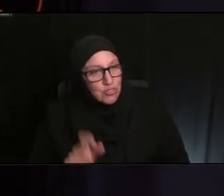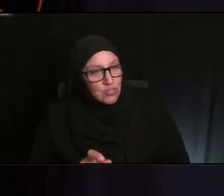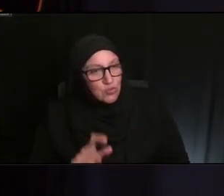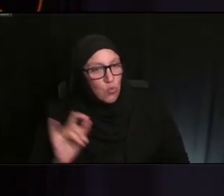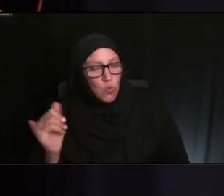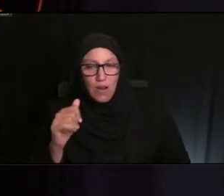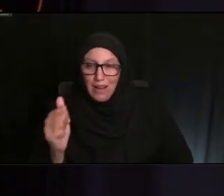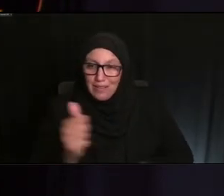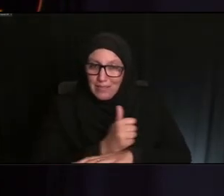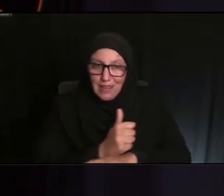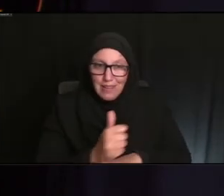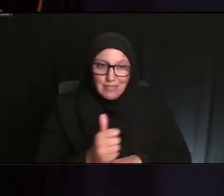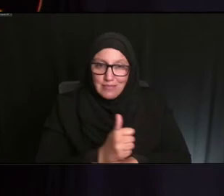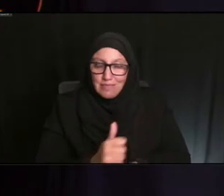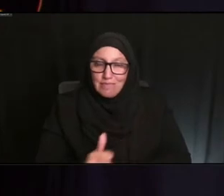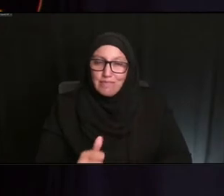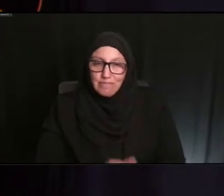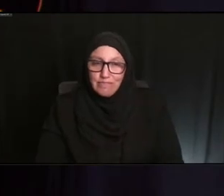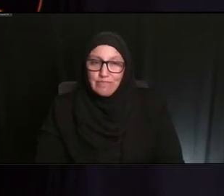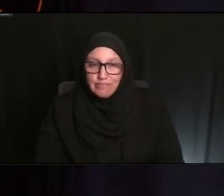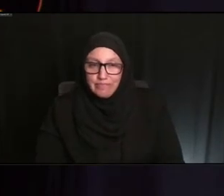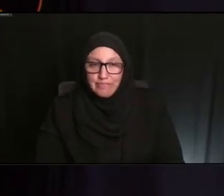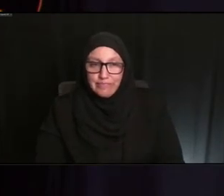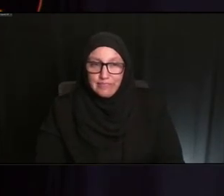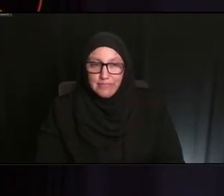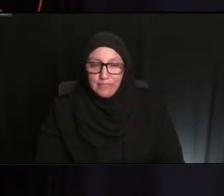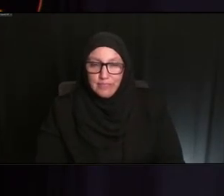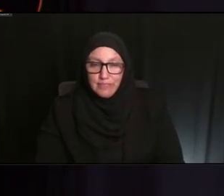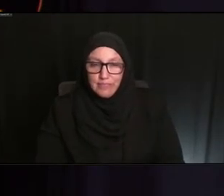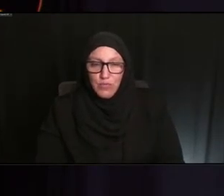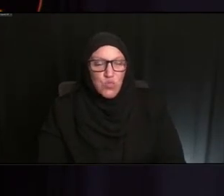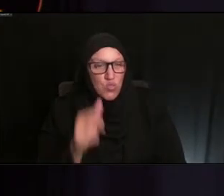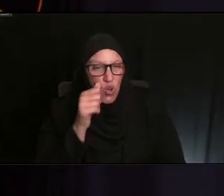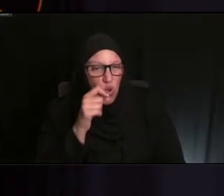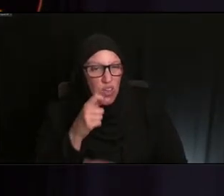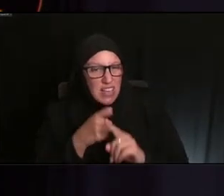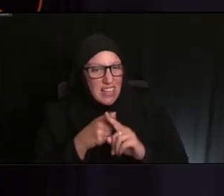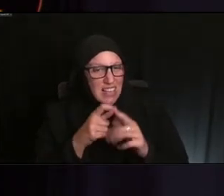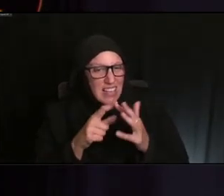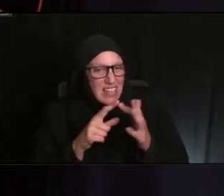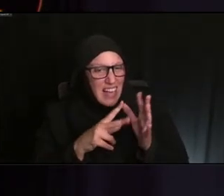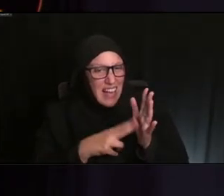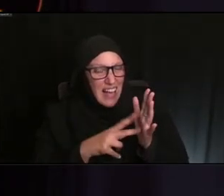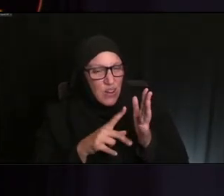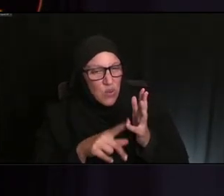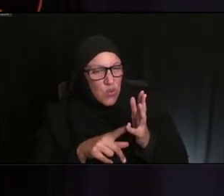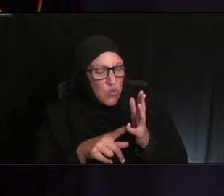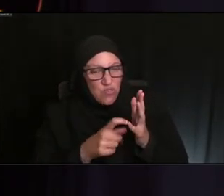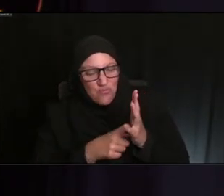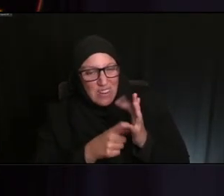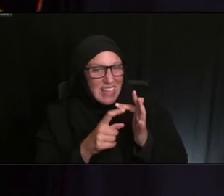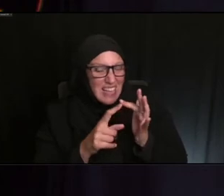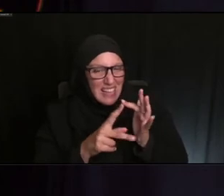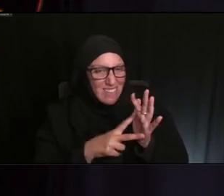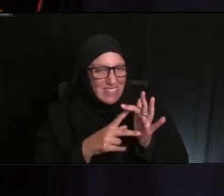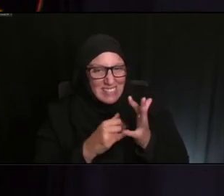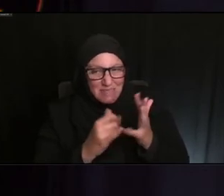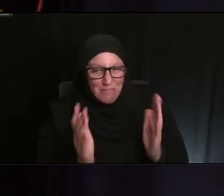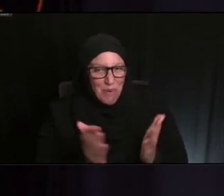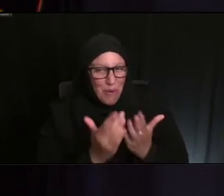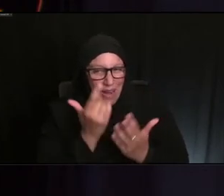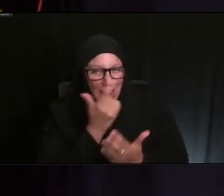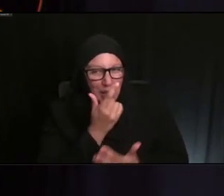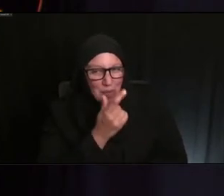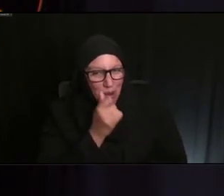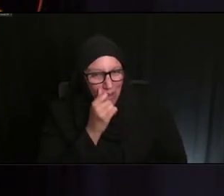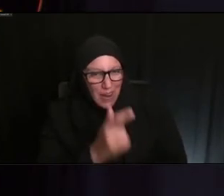someone will come up to ask you a question and they'll say, oh, do you know Keanu Reeves was born in Lebanon? People love to say that. They'll come up and say that and you go,